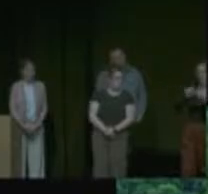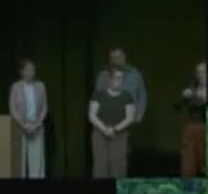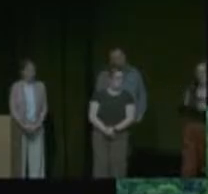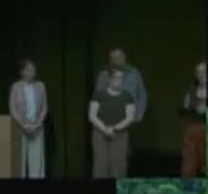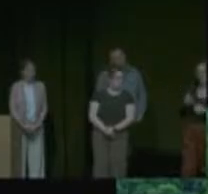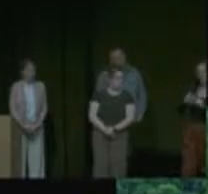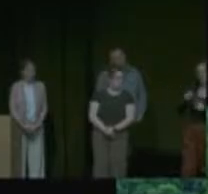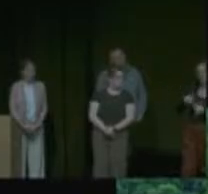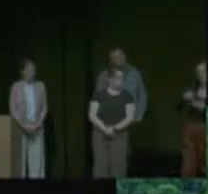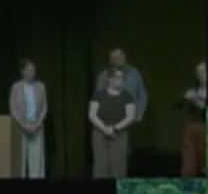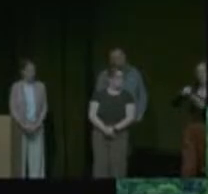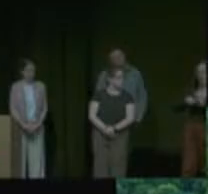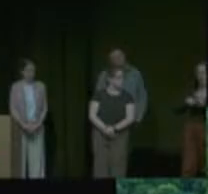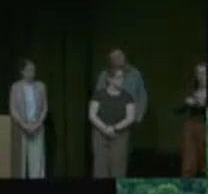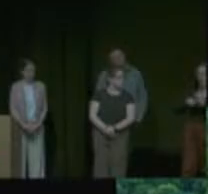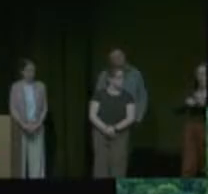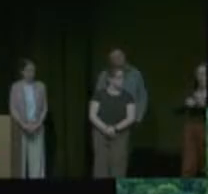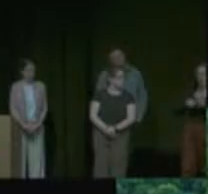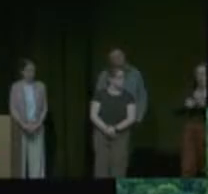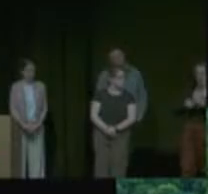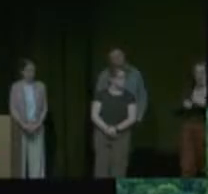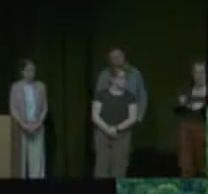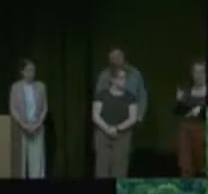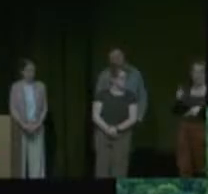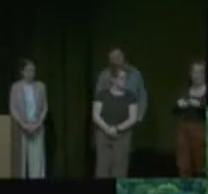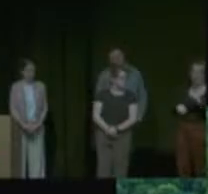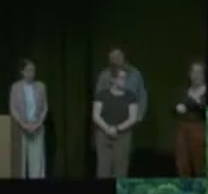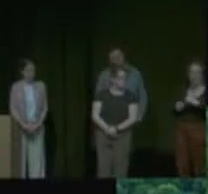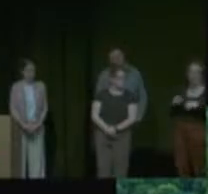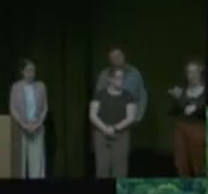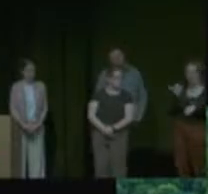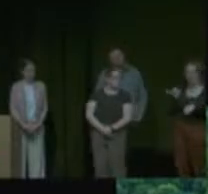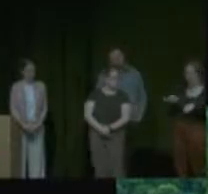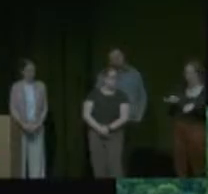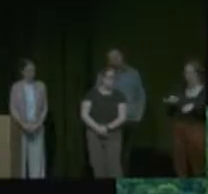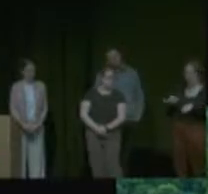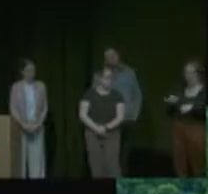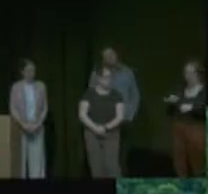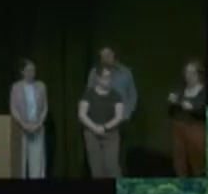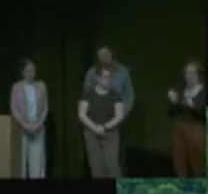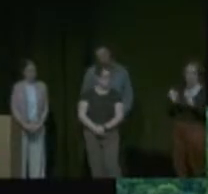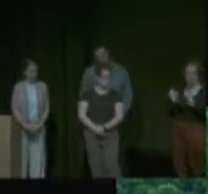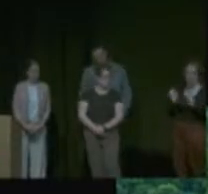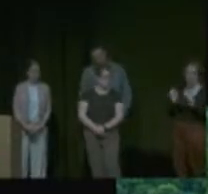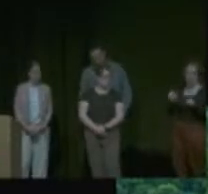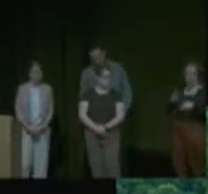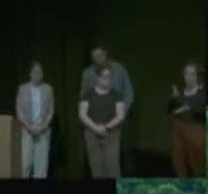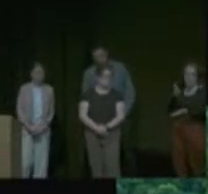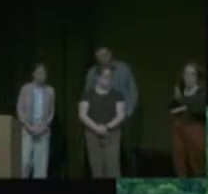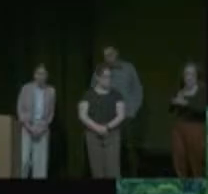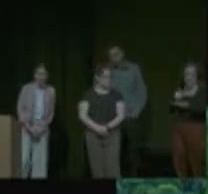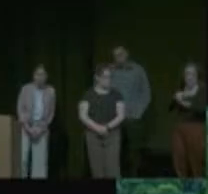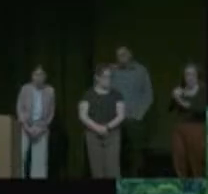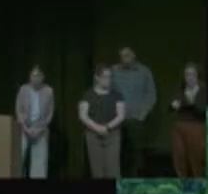won't have be under the auspices of them? Will that stop the project?